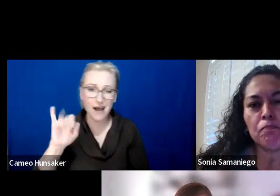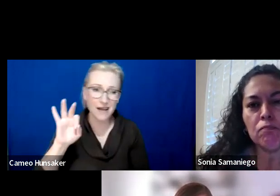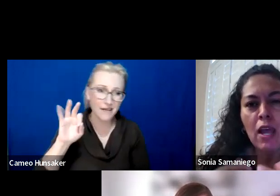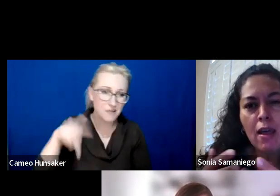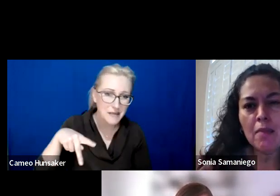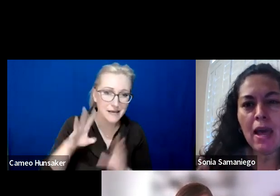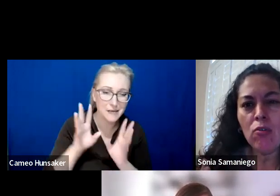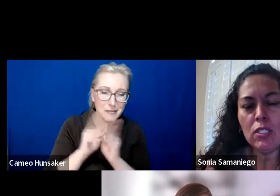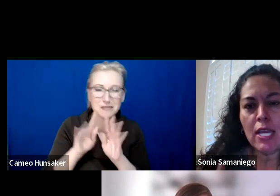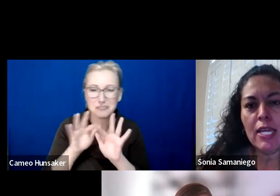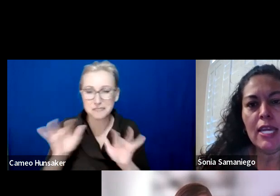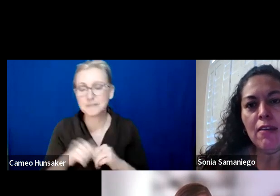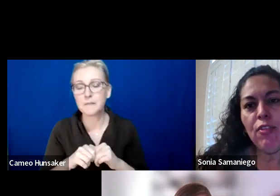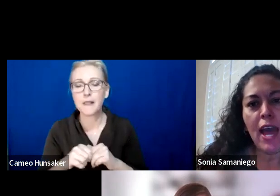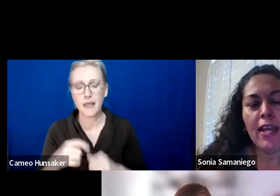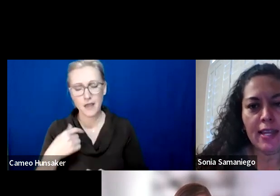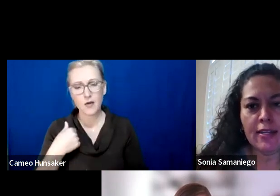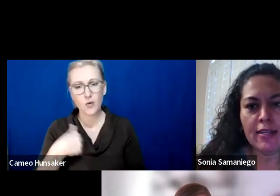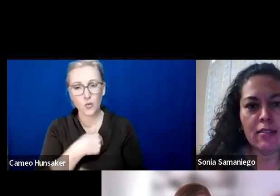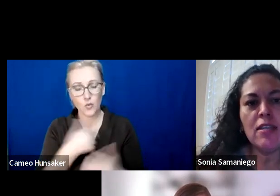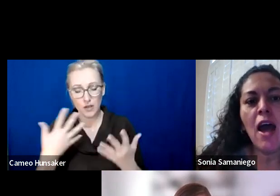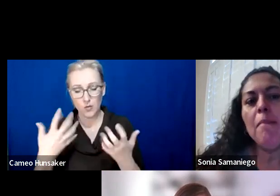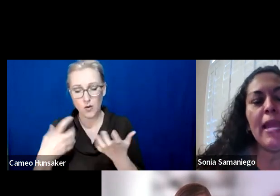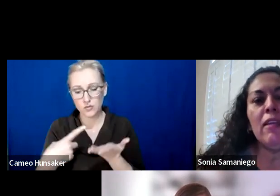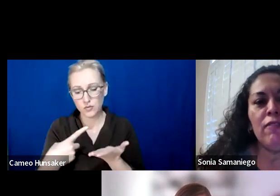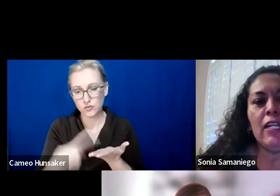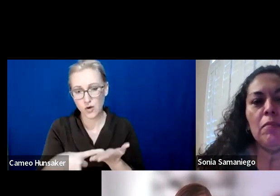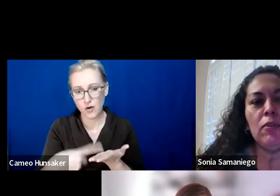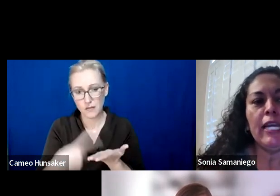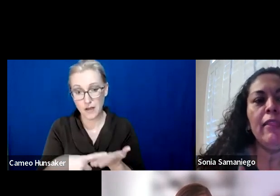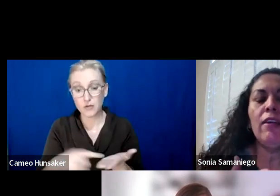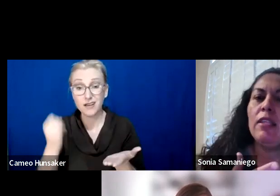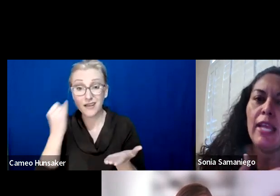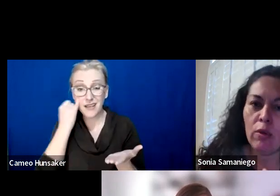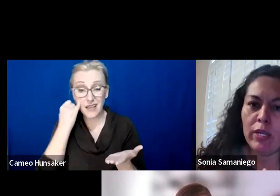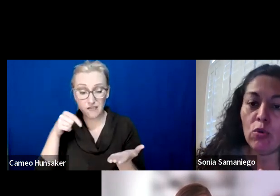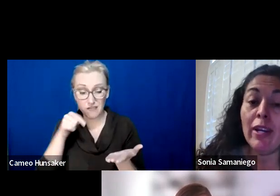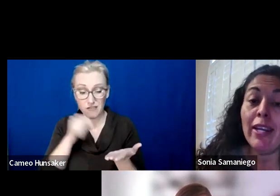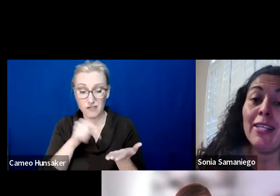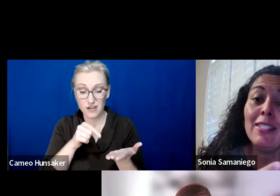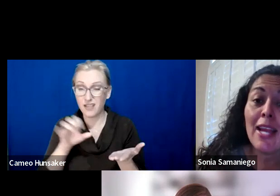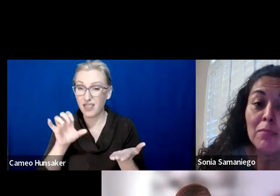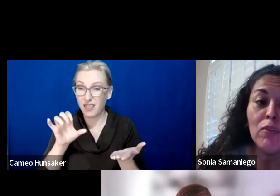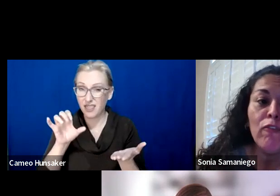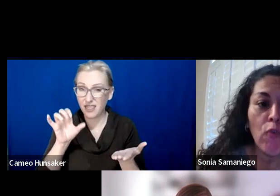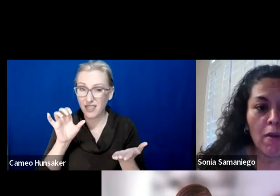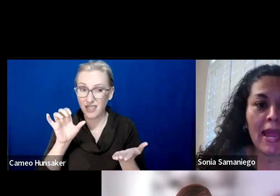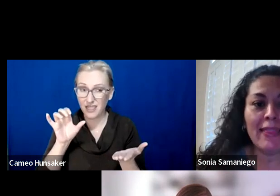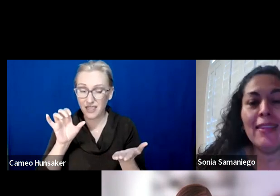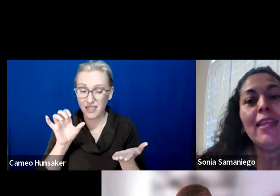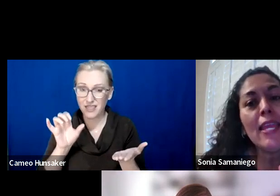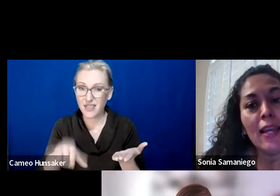to talk about if that is not made available in their language or in an